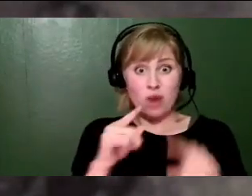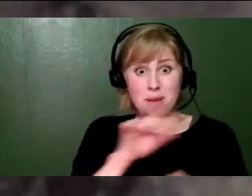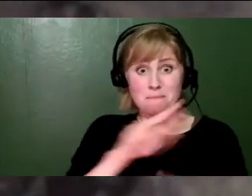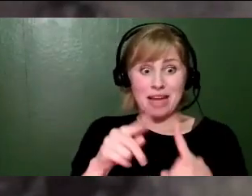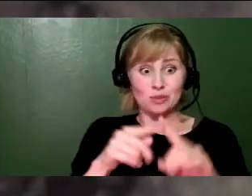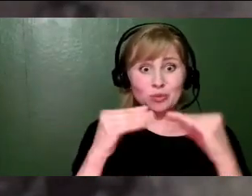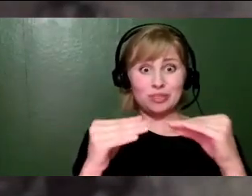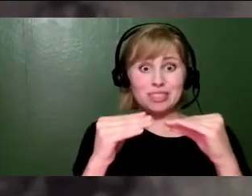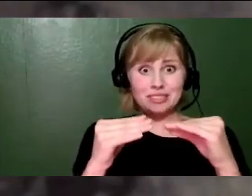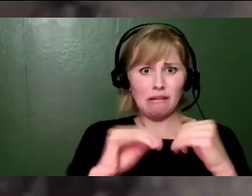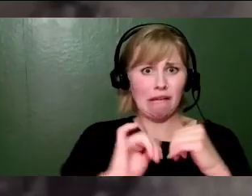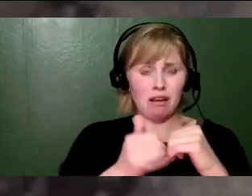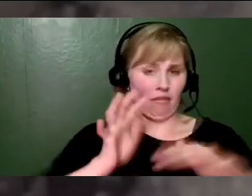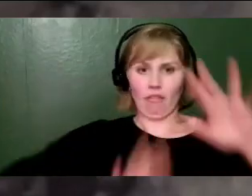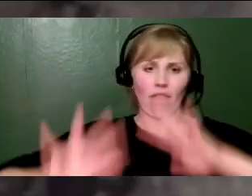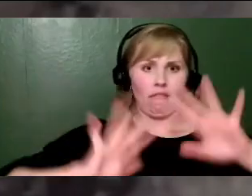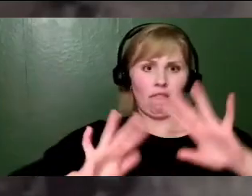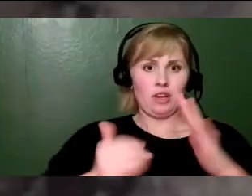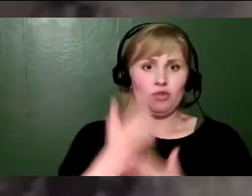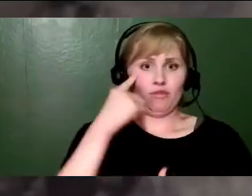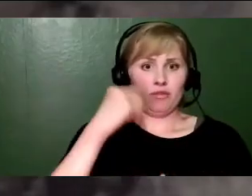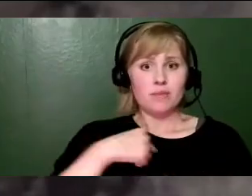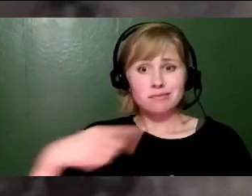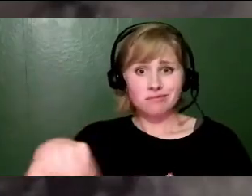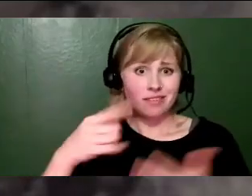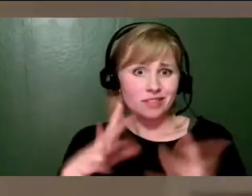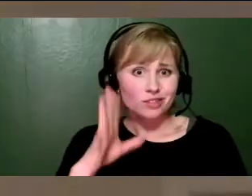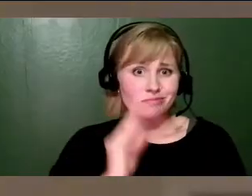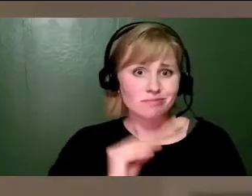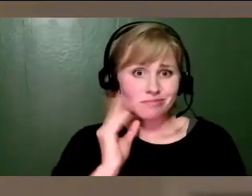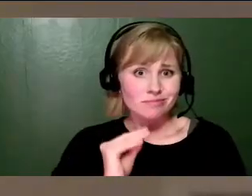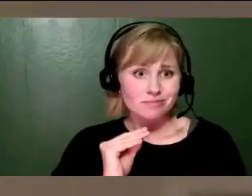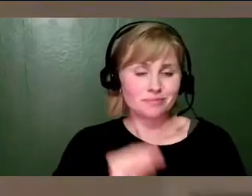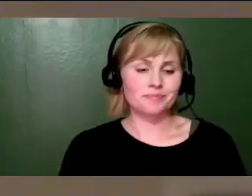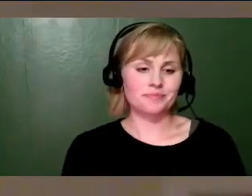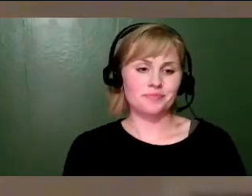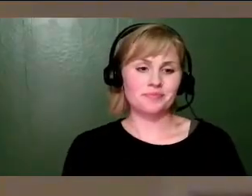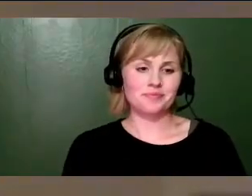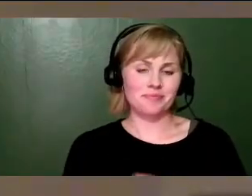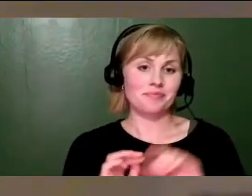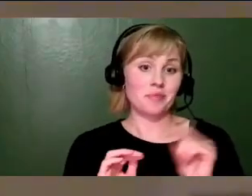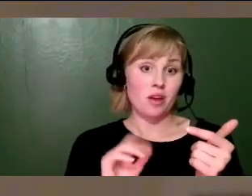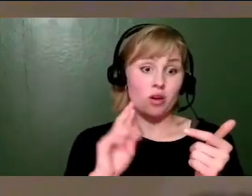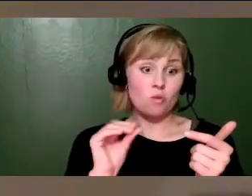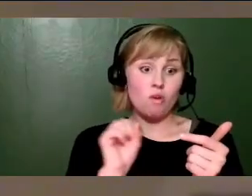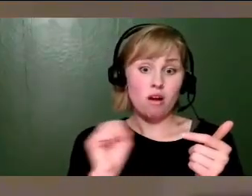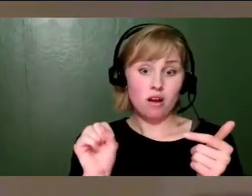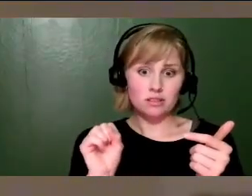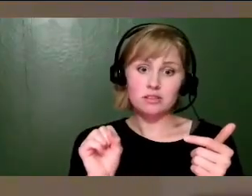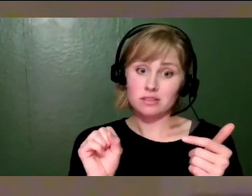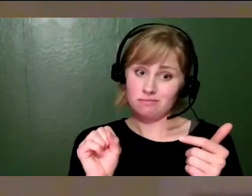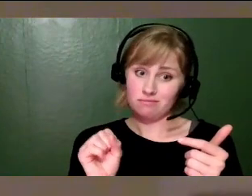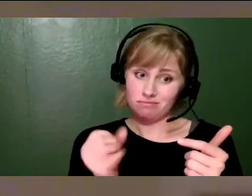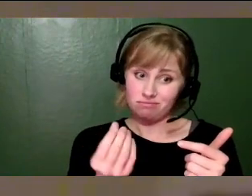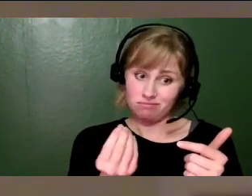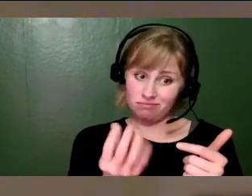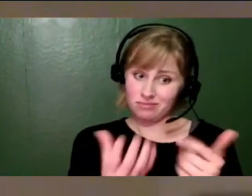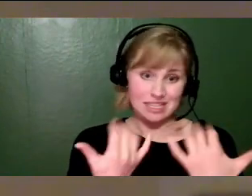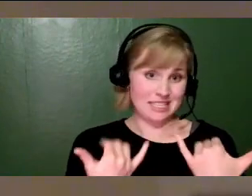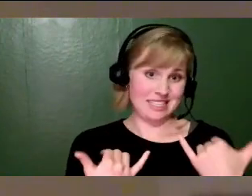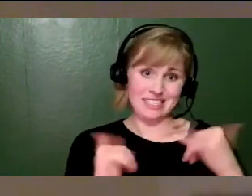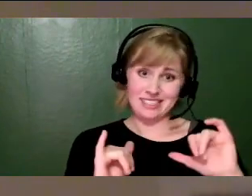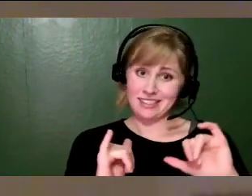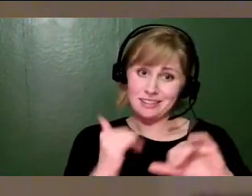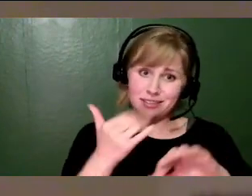my colleagues have gained. Well, I can assure you it's still definitely a work in progress, so you won't be too far